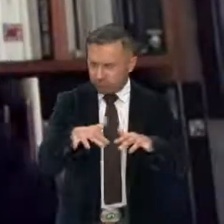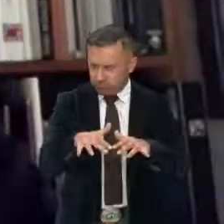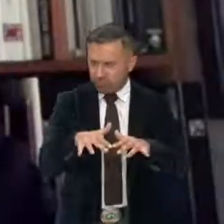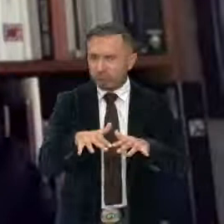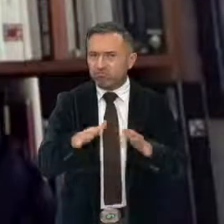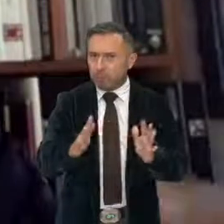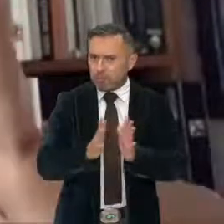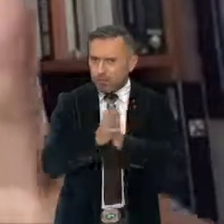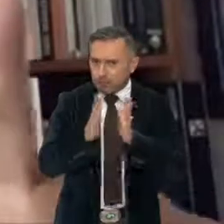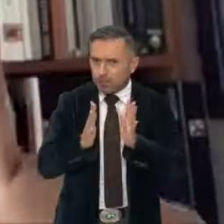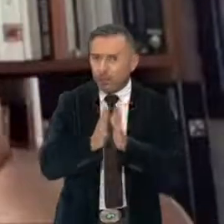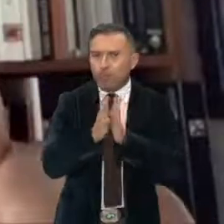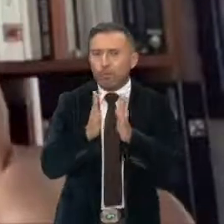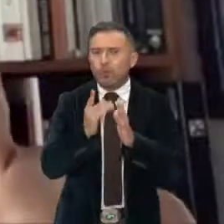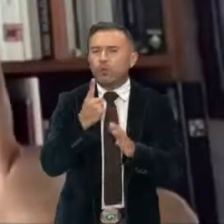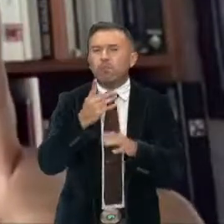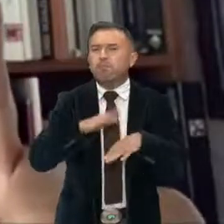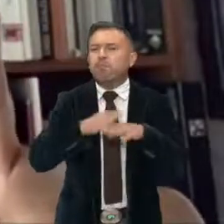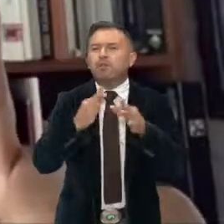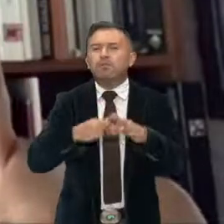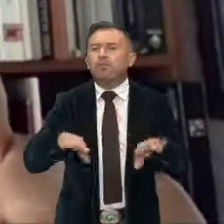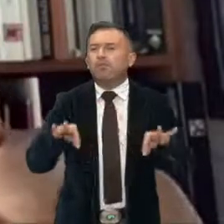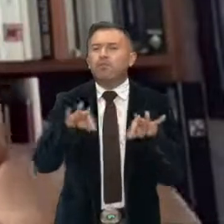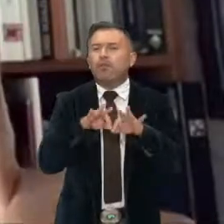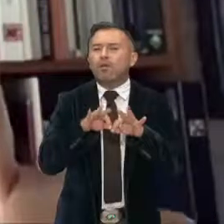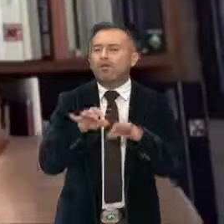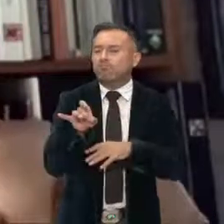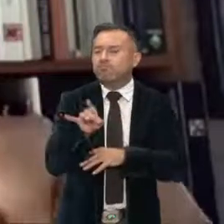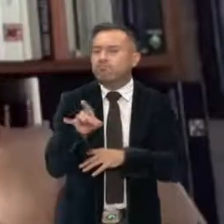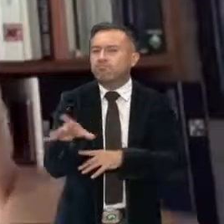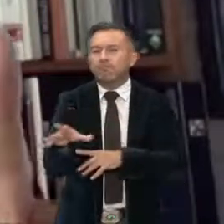participated in the election, and we have